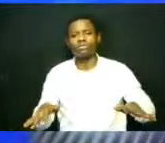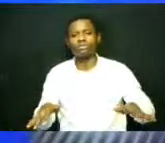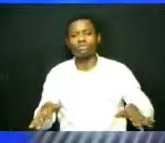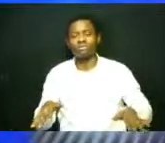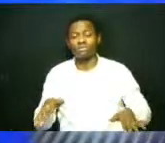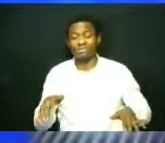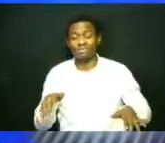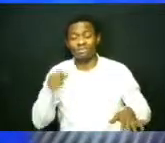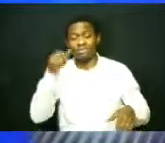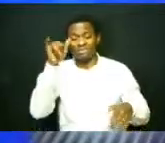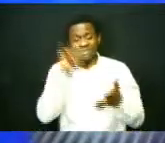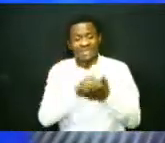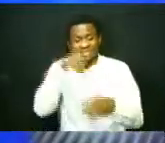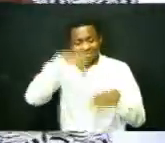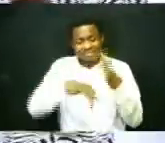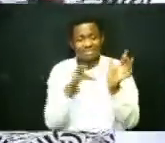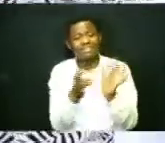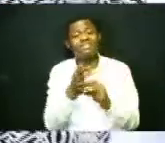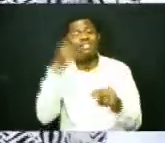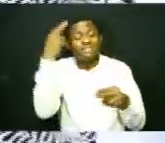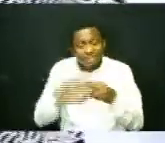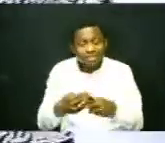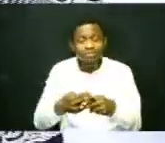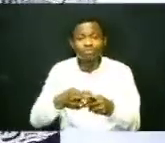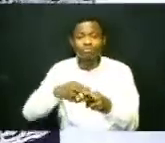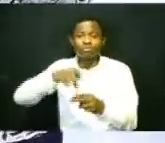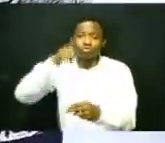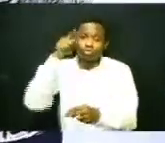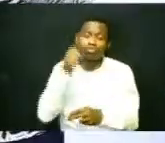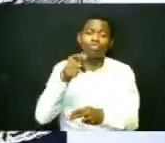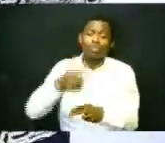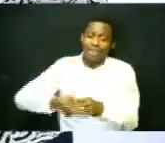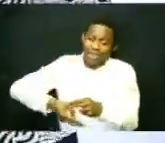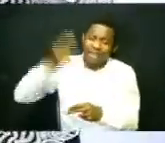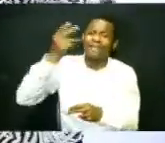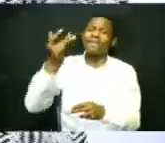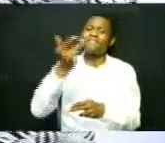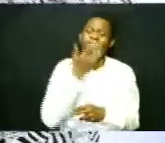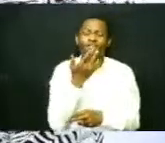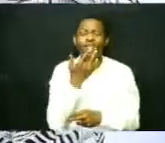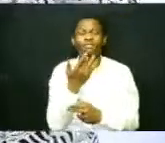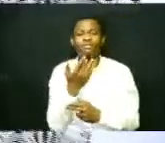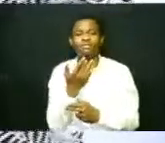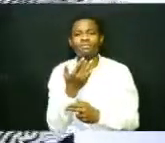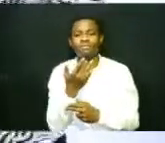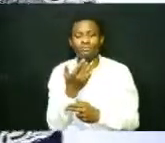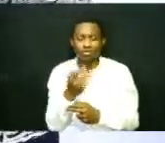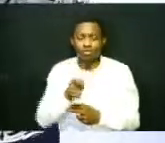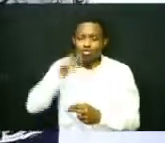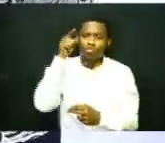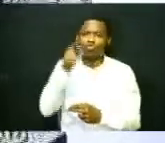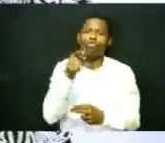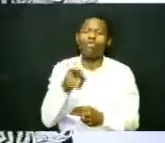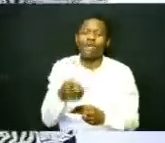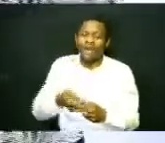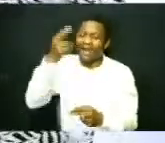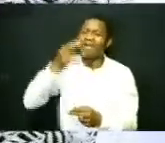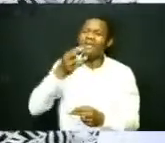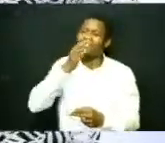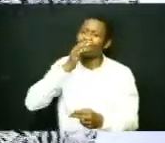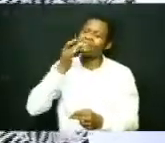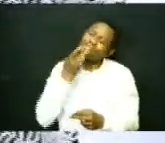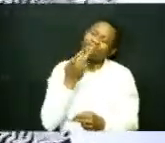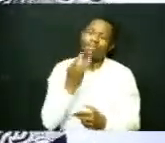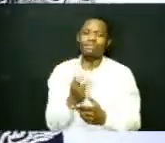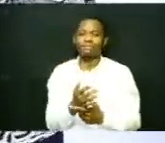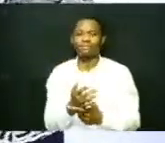That in the name of Jesus, be highly favored. Be highly